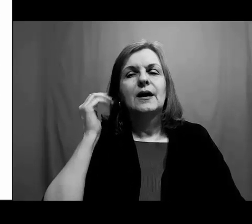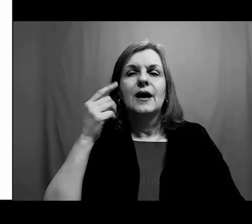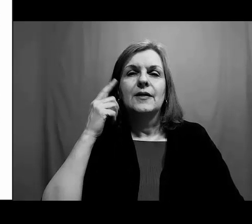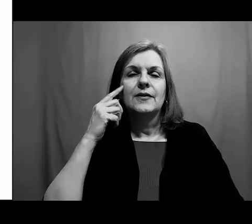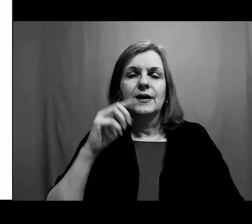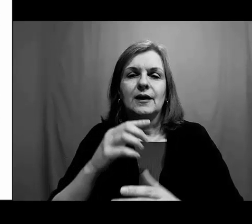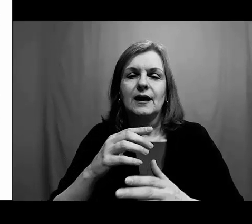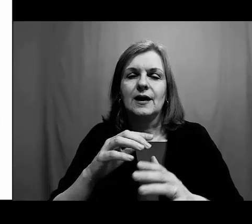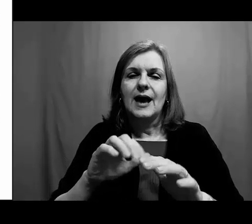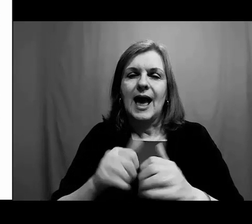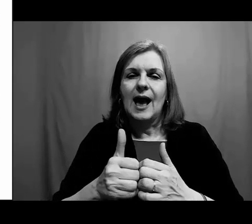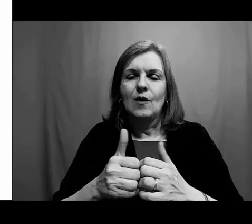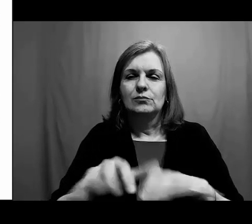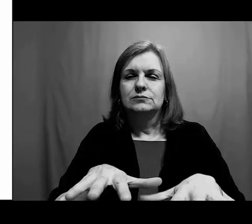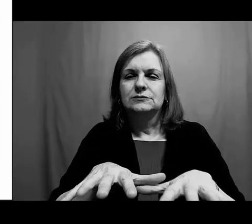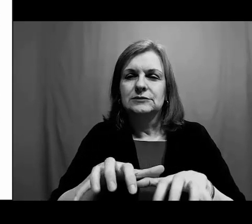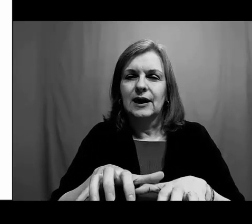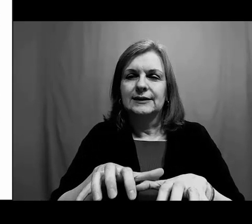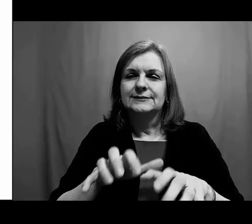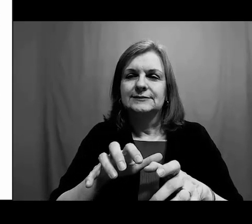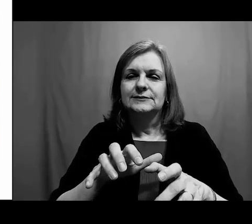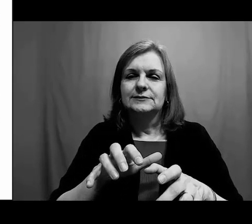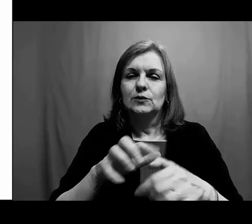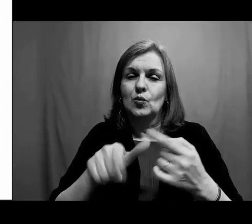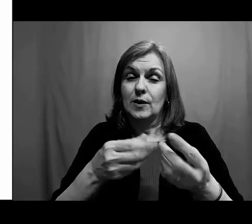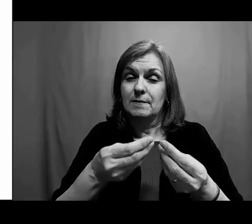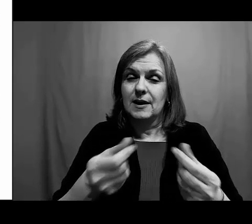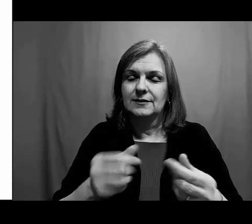a change in ice cover does to an area.